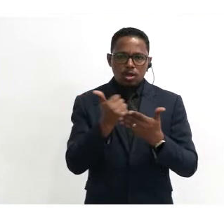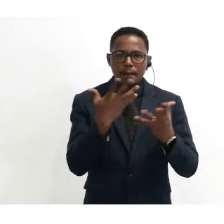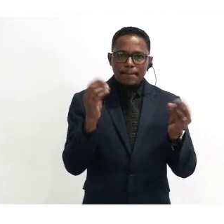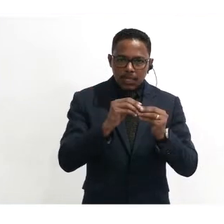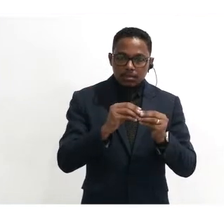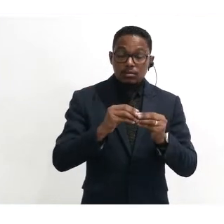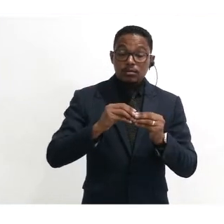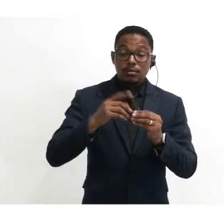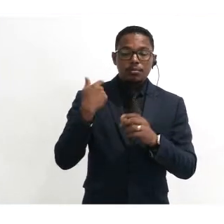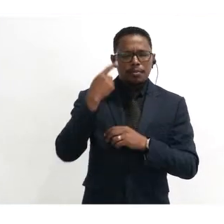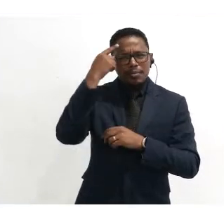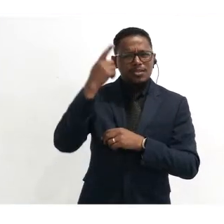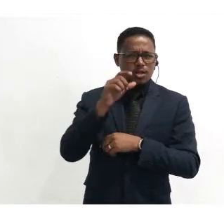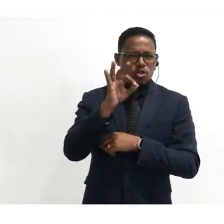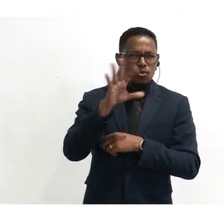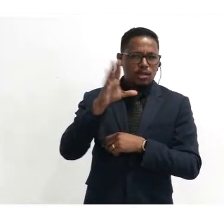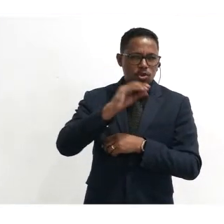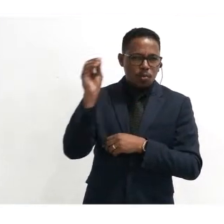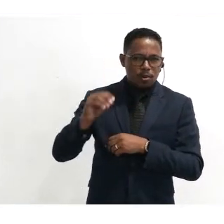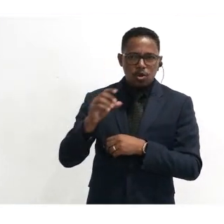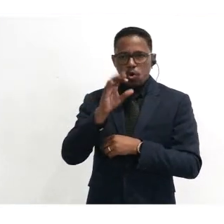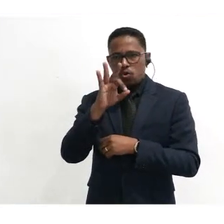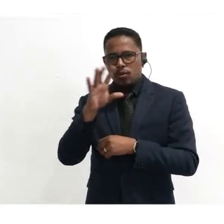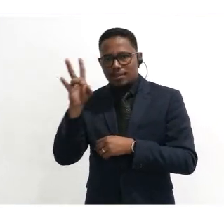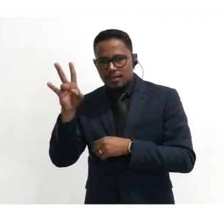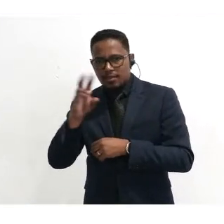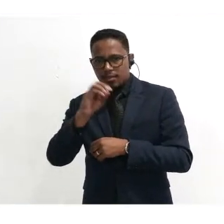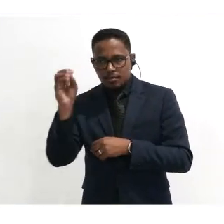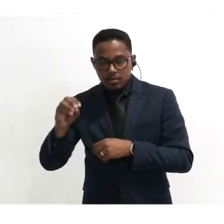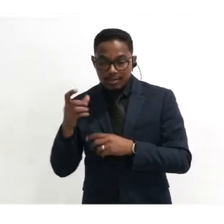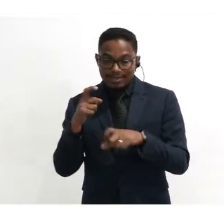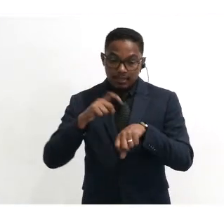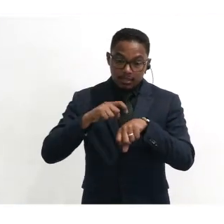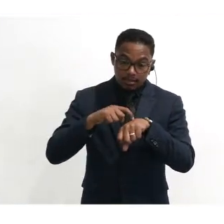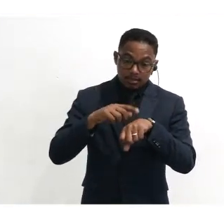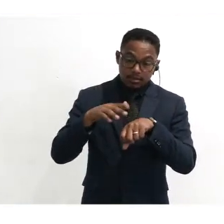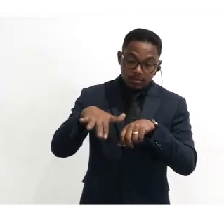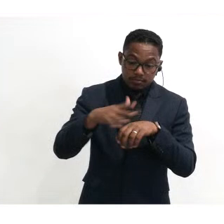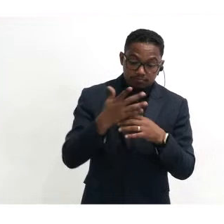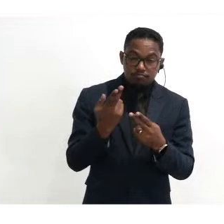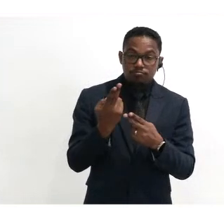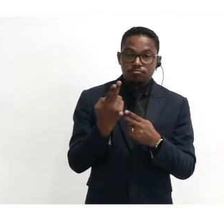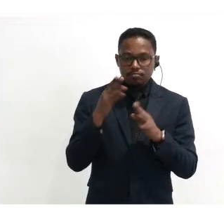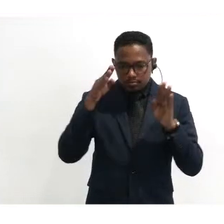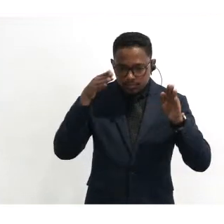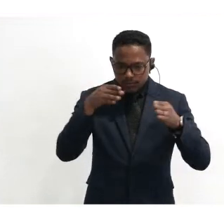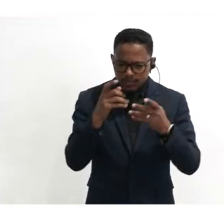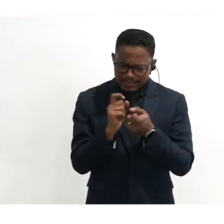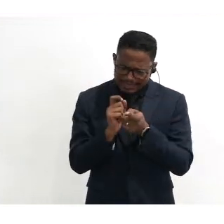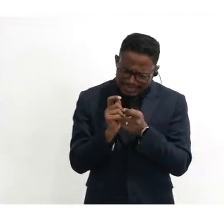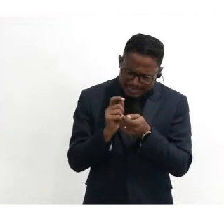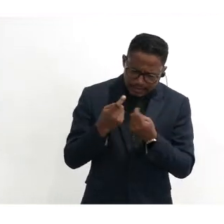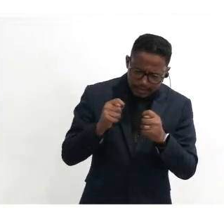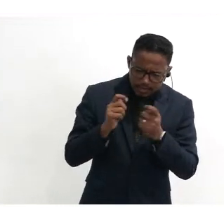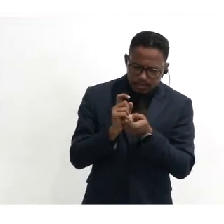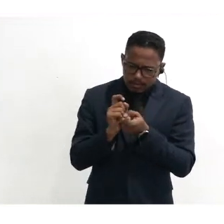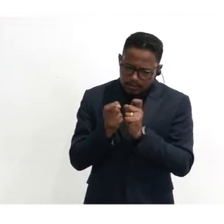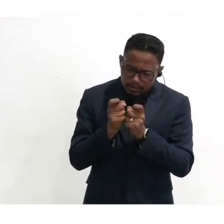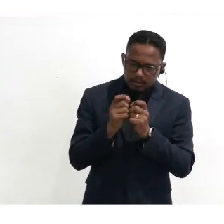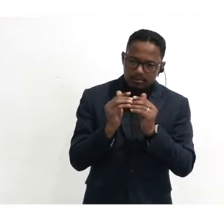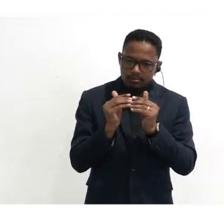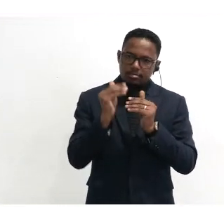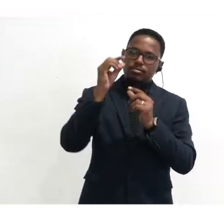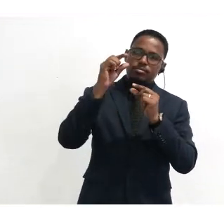95%, maybe 97% of the time, we're kind of just tweaking slightly that material that we already know performs pretty